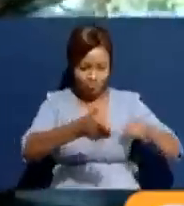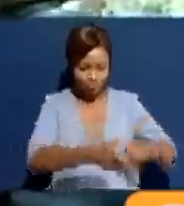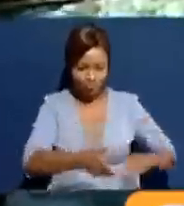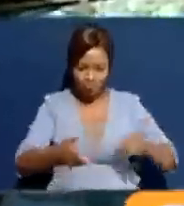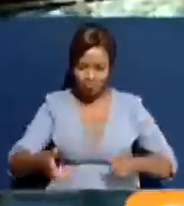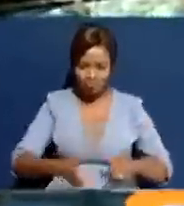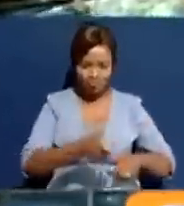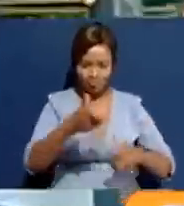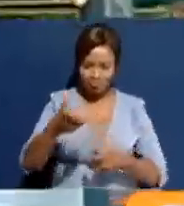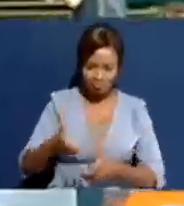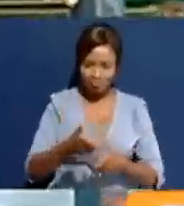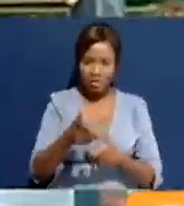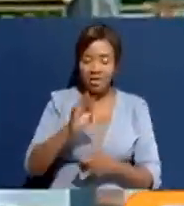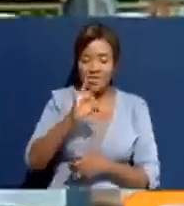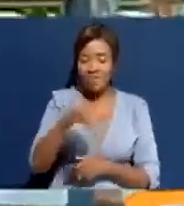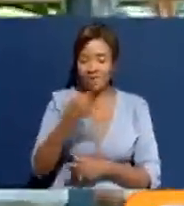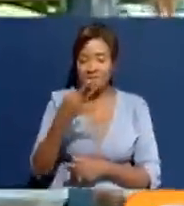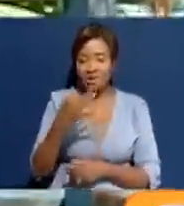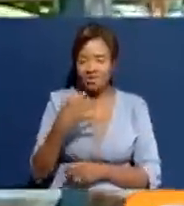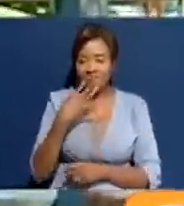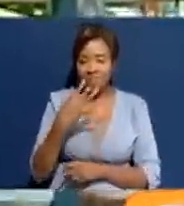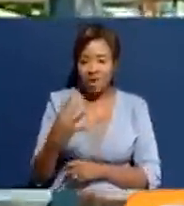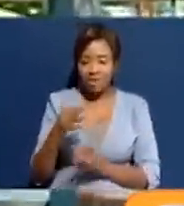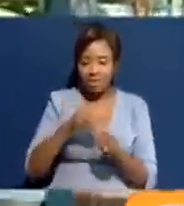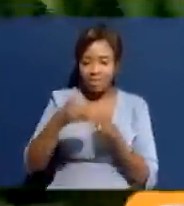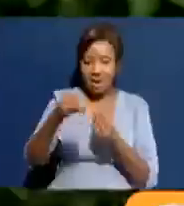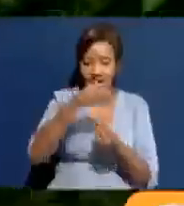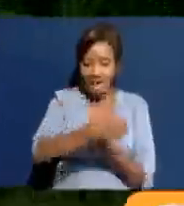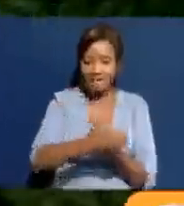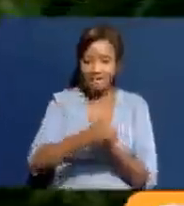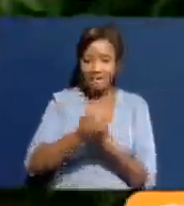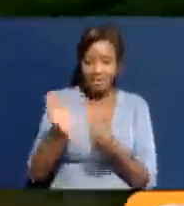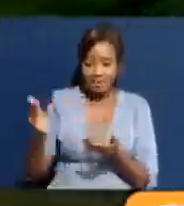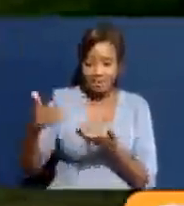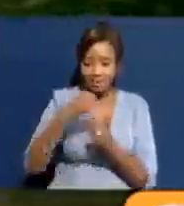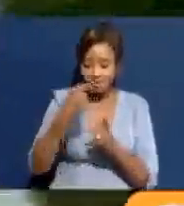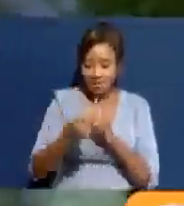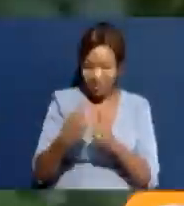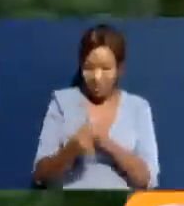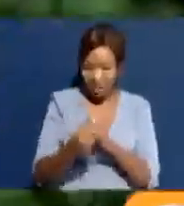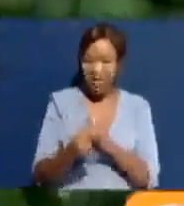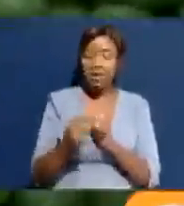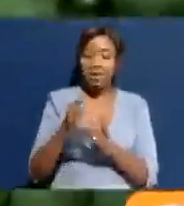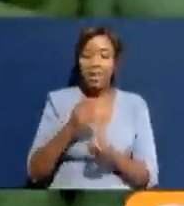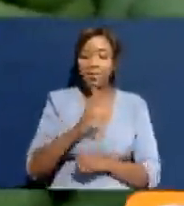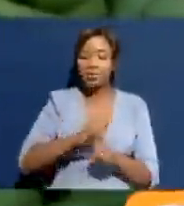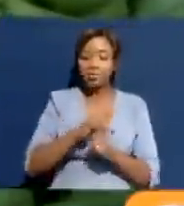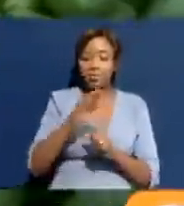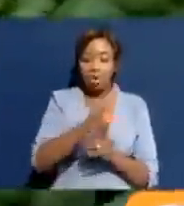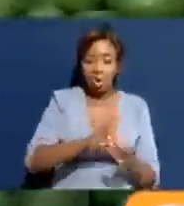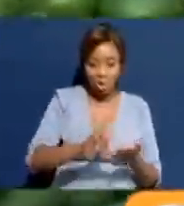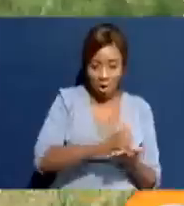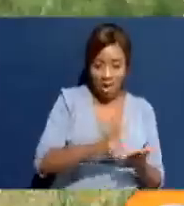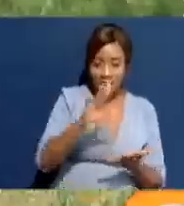is harvested every year, with all of it being consumed locally. 80% of the avocado harvested from